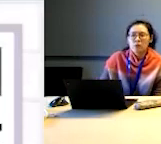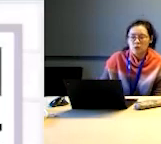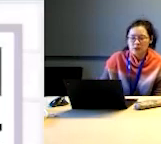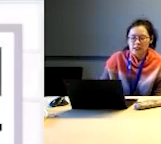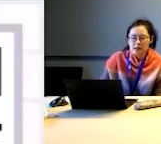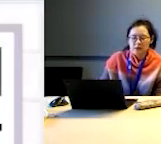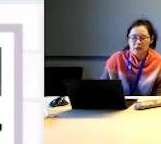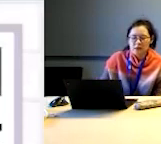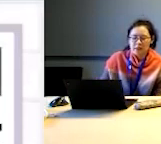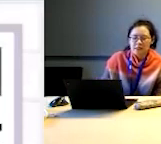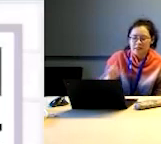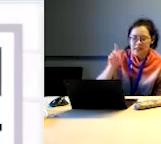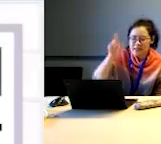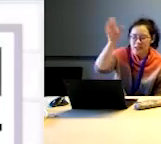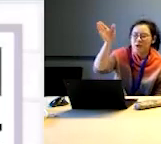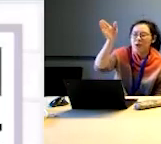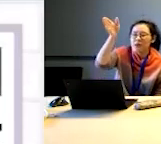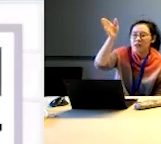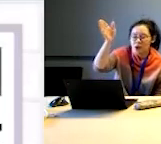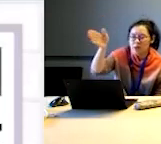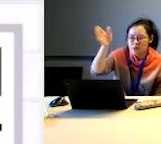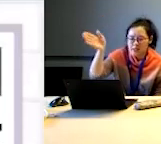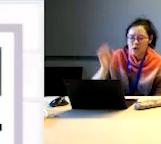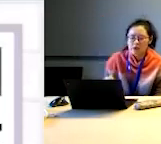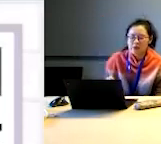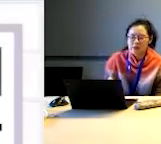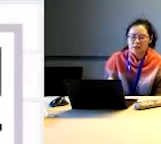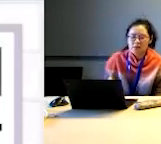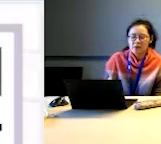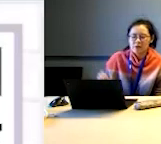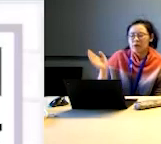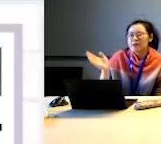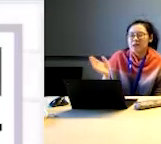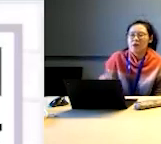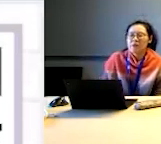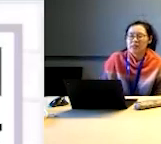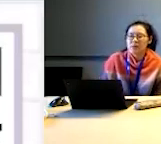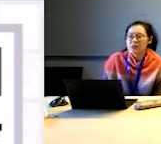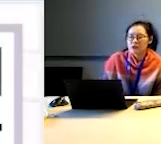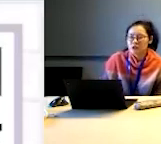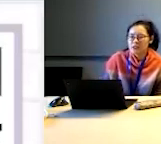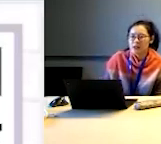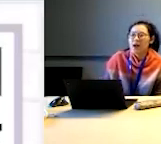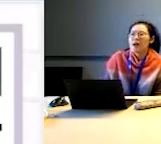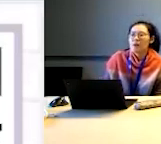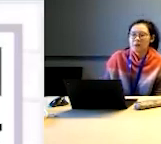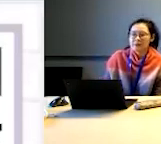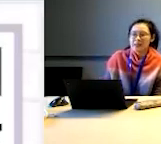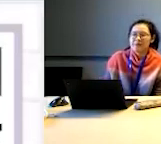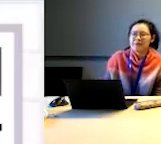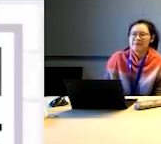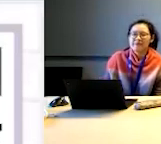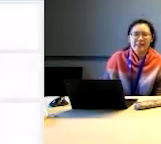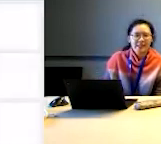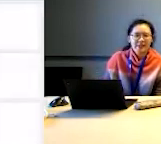So for more details, please scan the code on the top right corner to view the full list of the research agenda on our